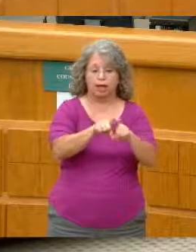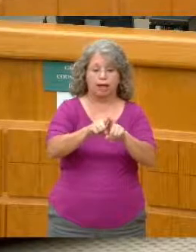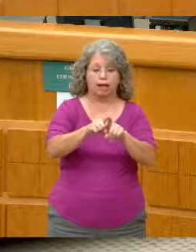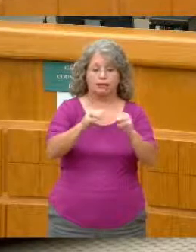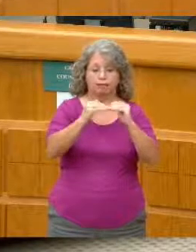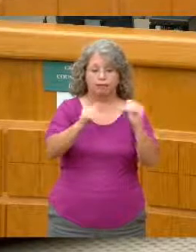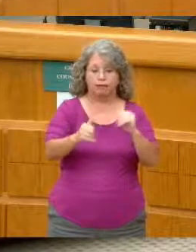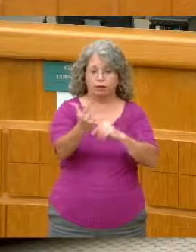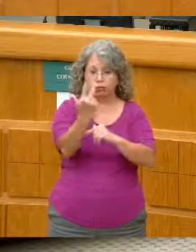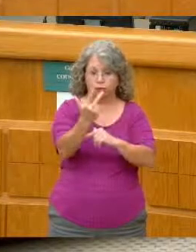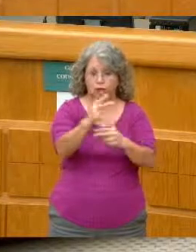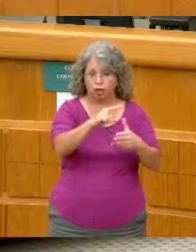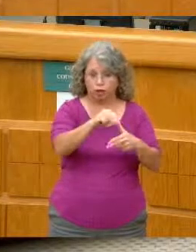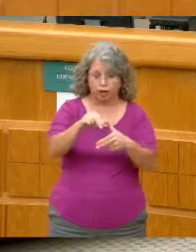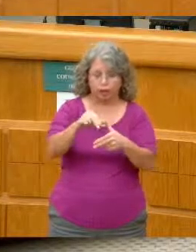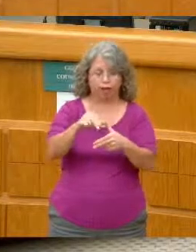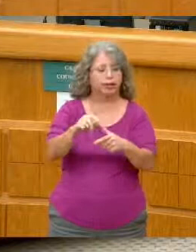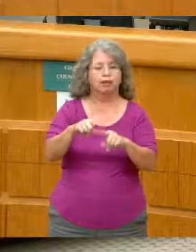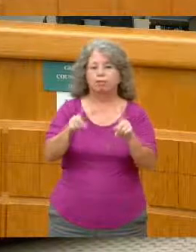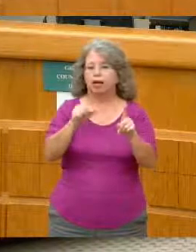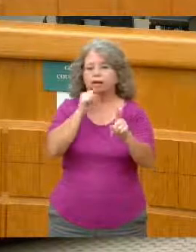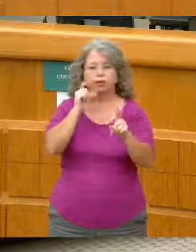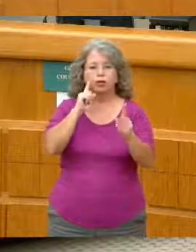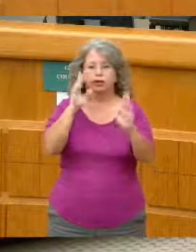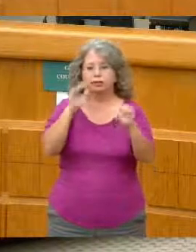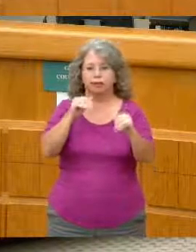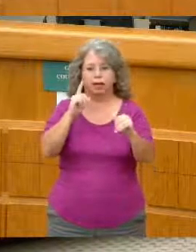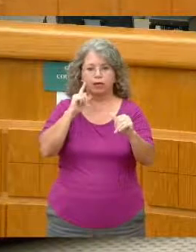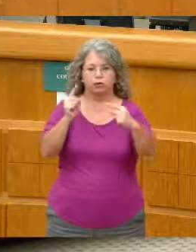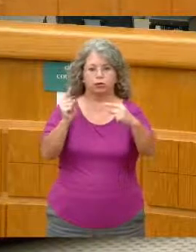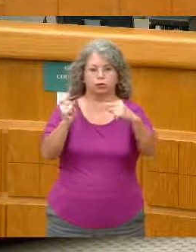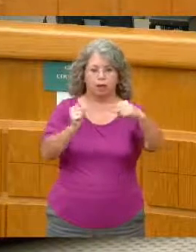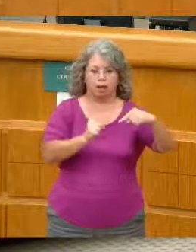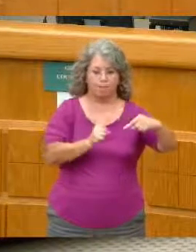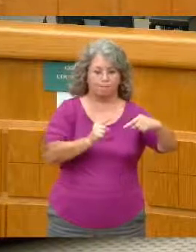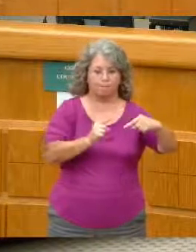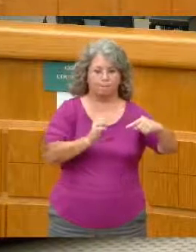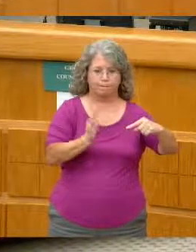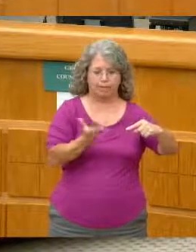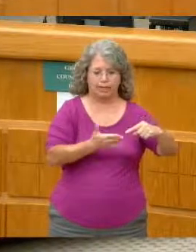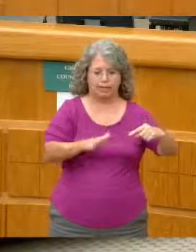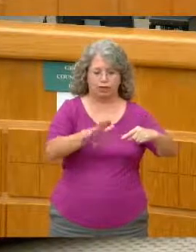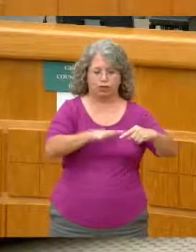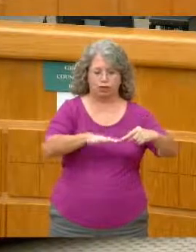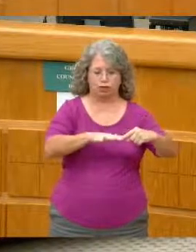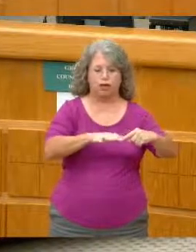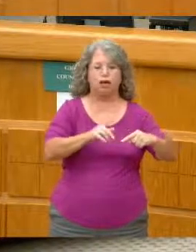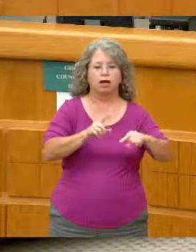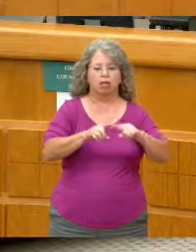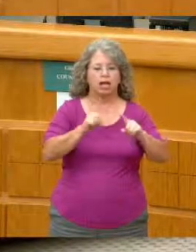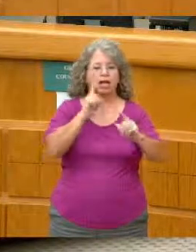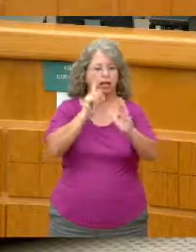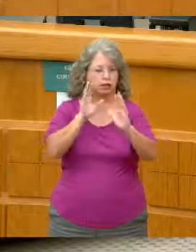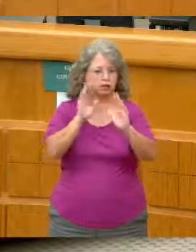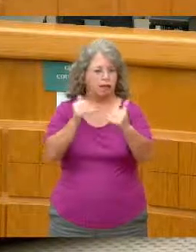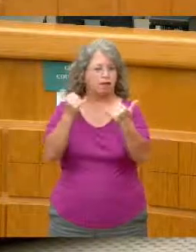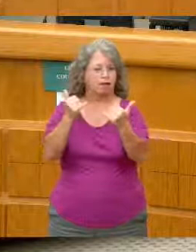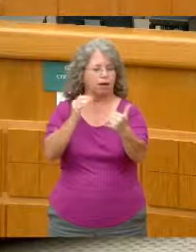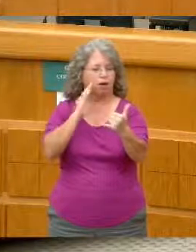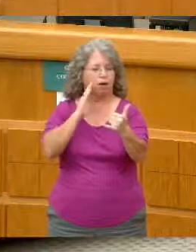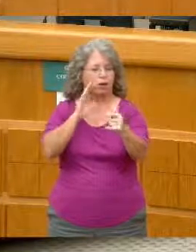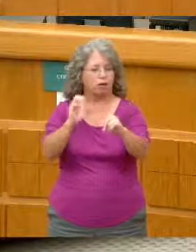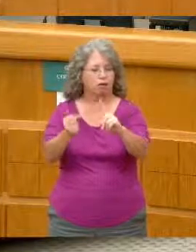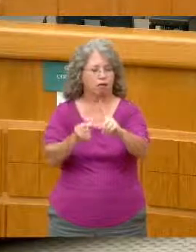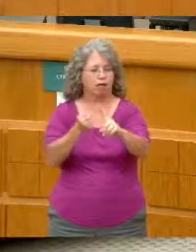3 hurricane, it is not expected to make landfall here in the coastal bend. It is expected at this time to